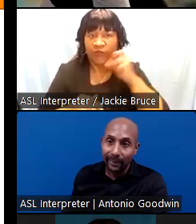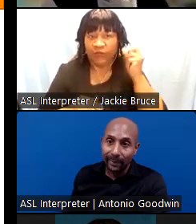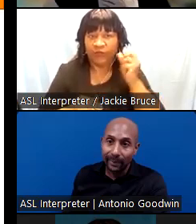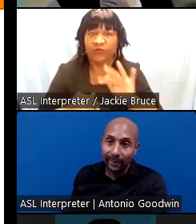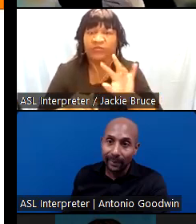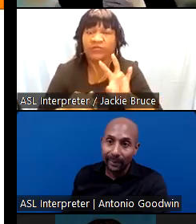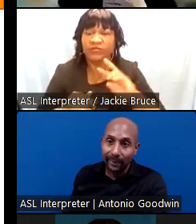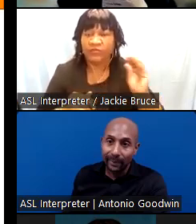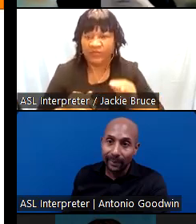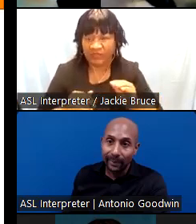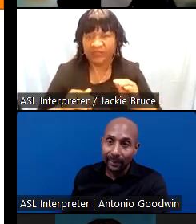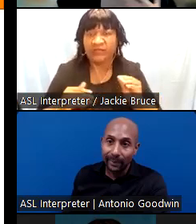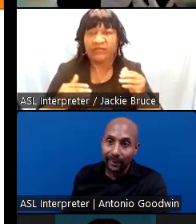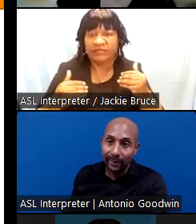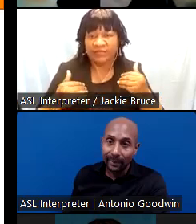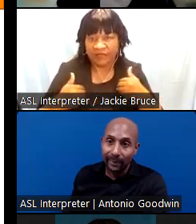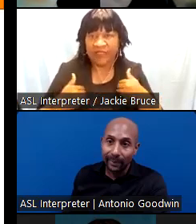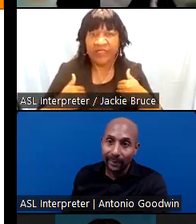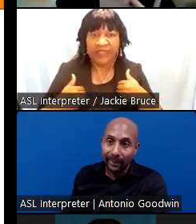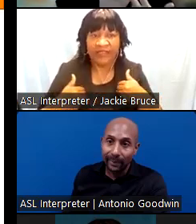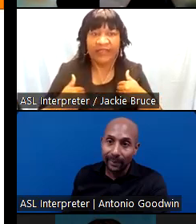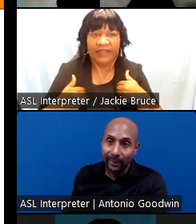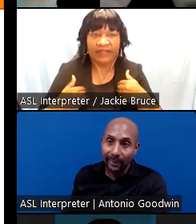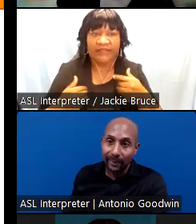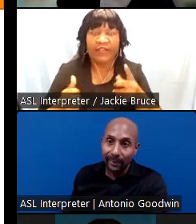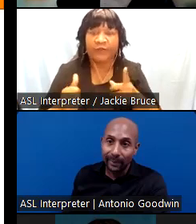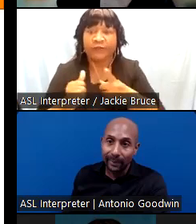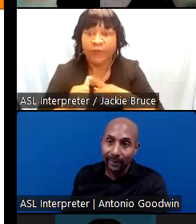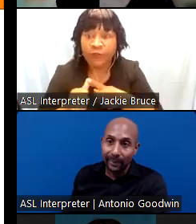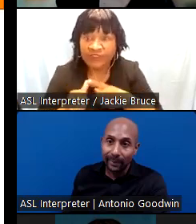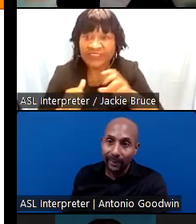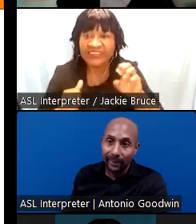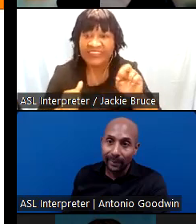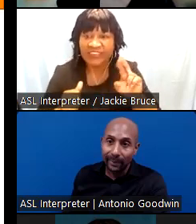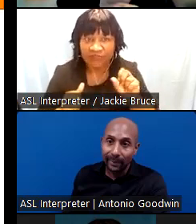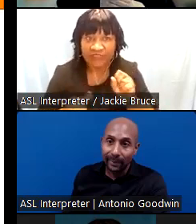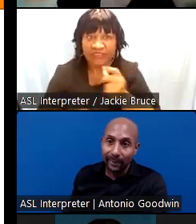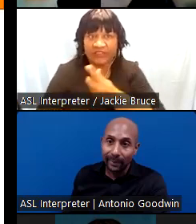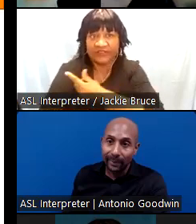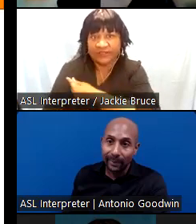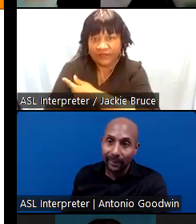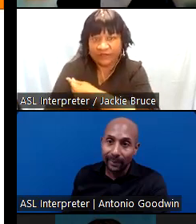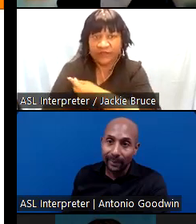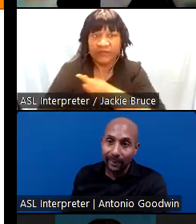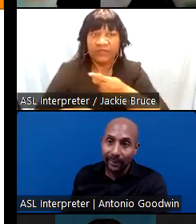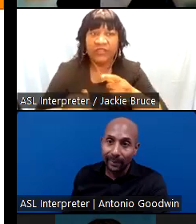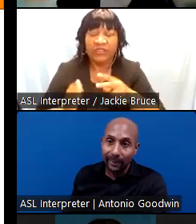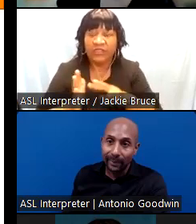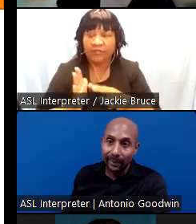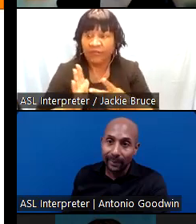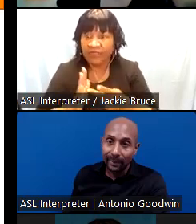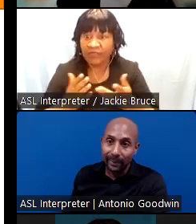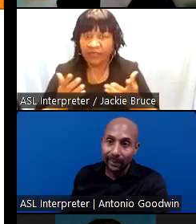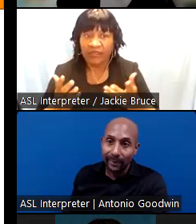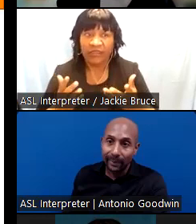community has completed their primary series or their first series. And basically,